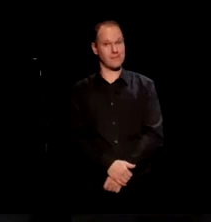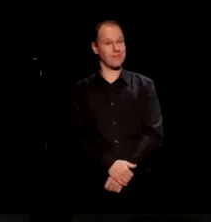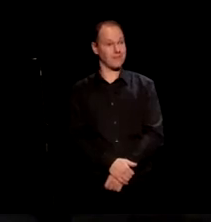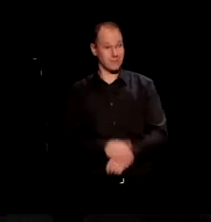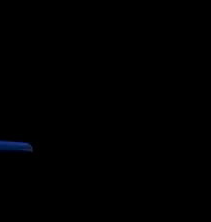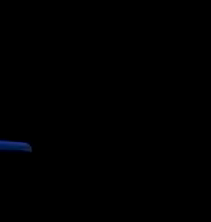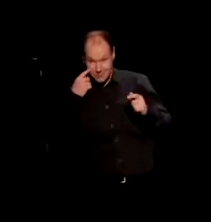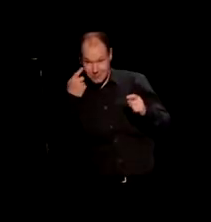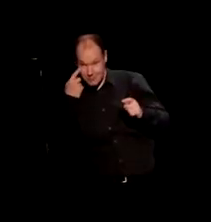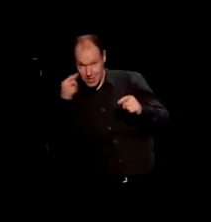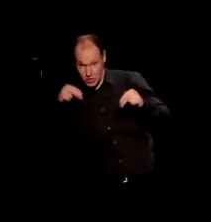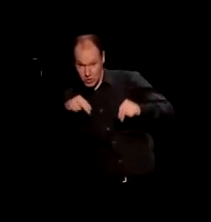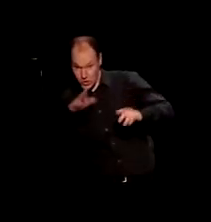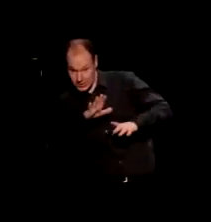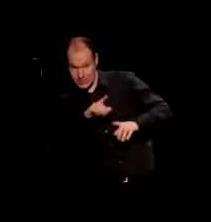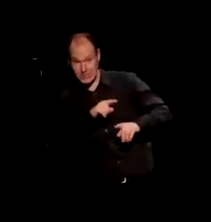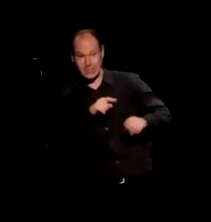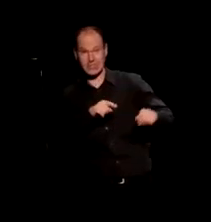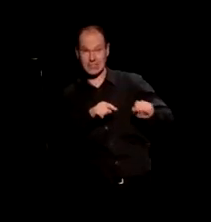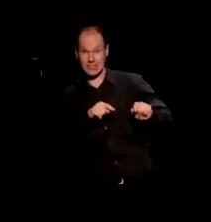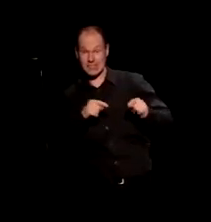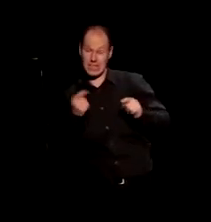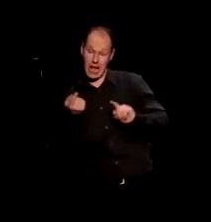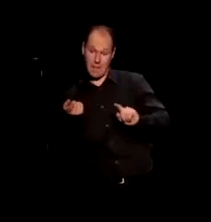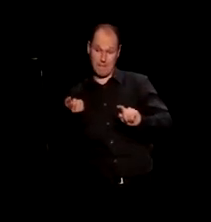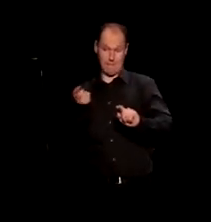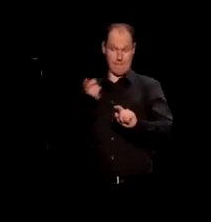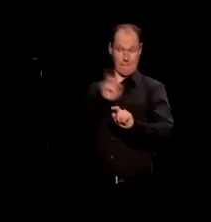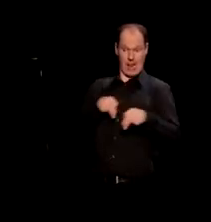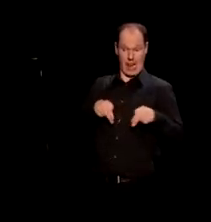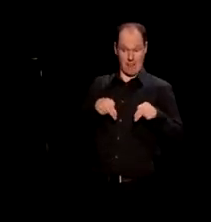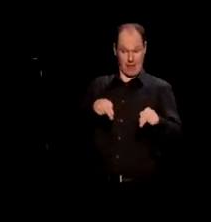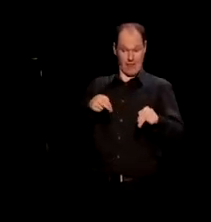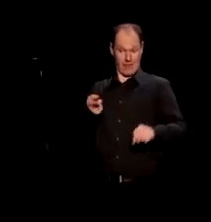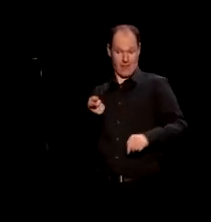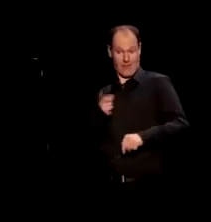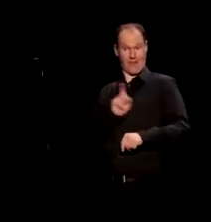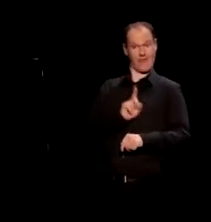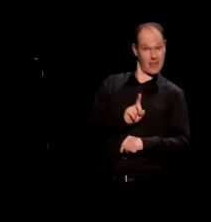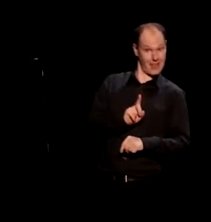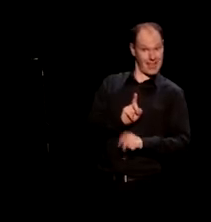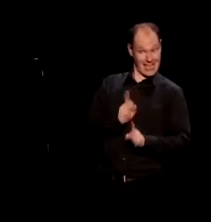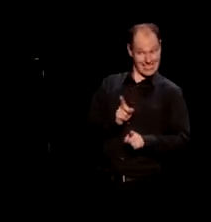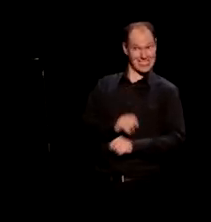Yeah. It's a doghouse. Oh, that's right. Come around the path. There you are.